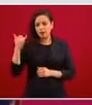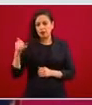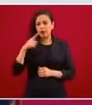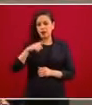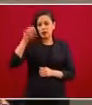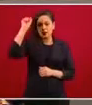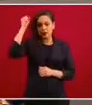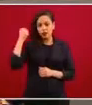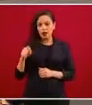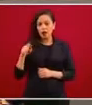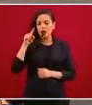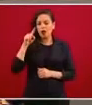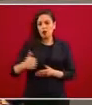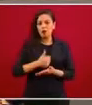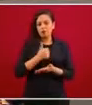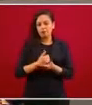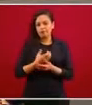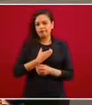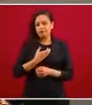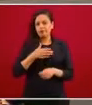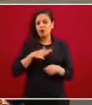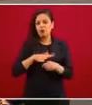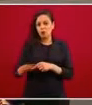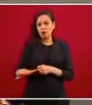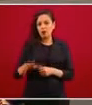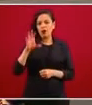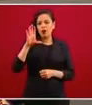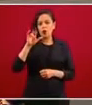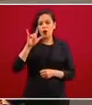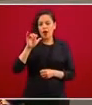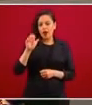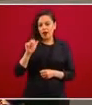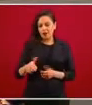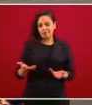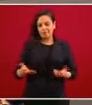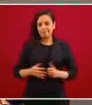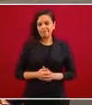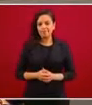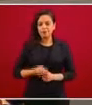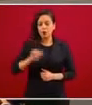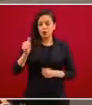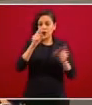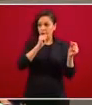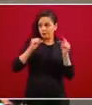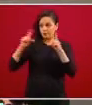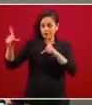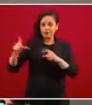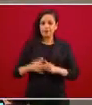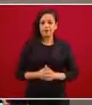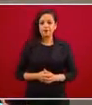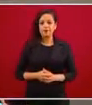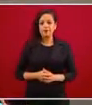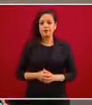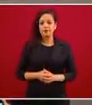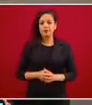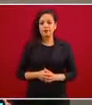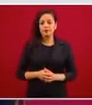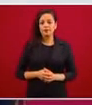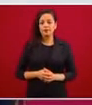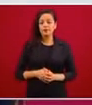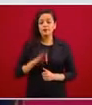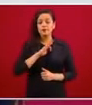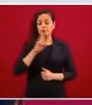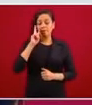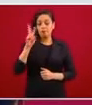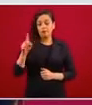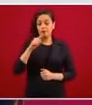and Sinaloa, the most intense transmission area, is of course the capital, Sinaloa, Culiacan. It's the